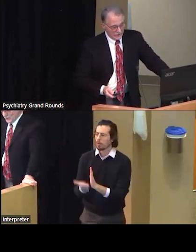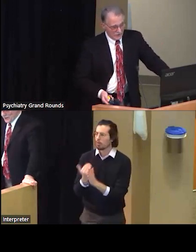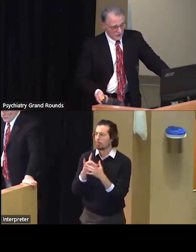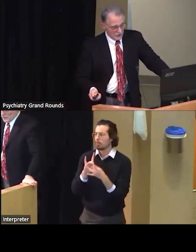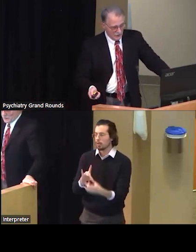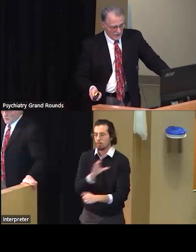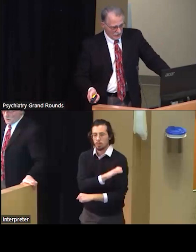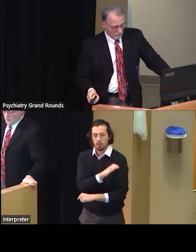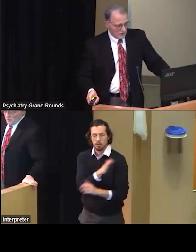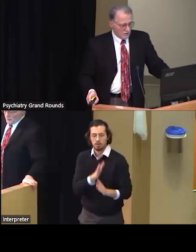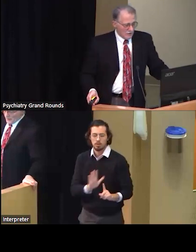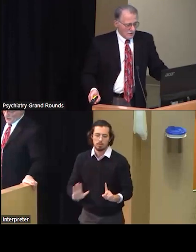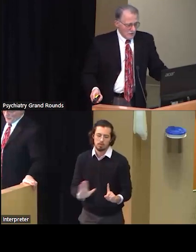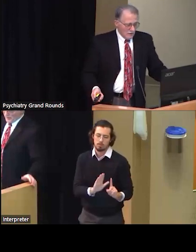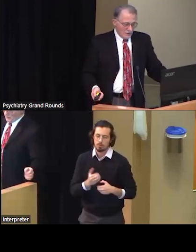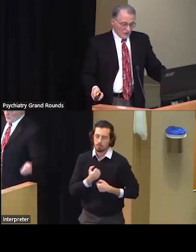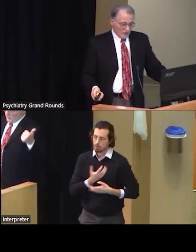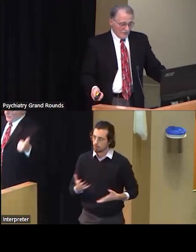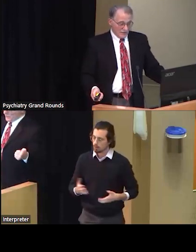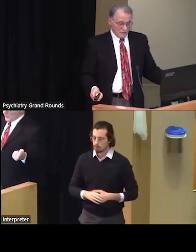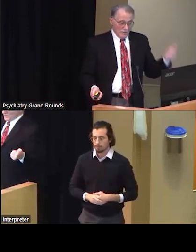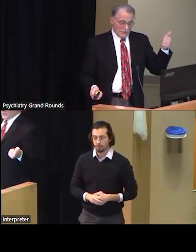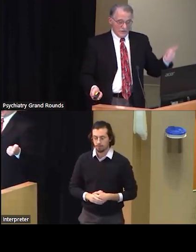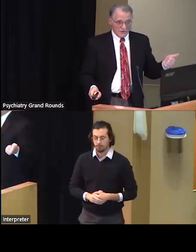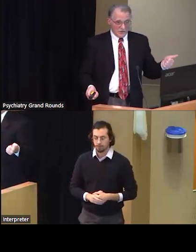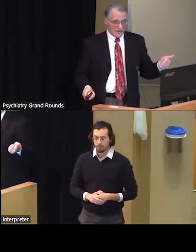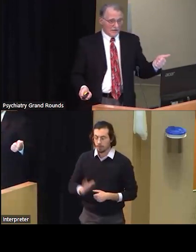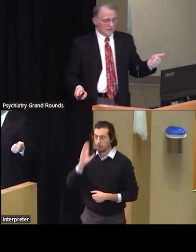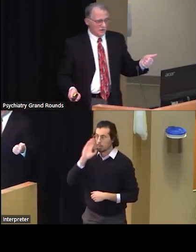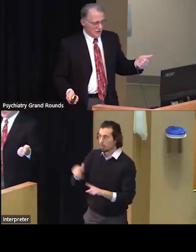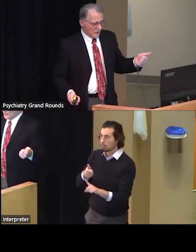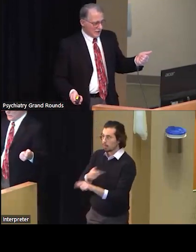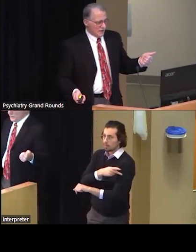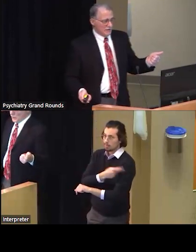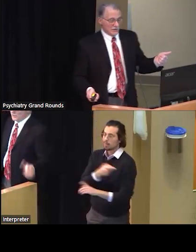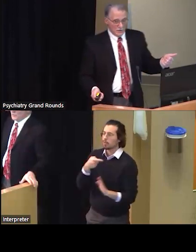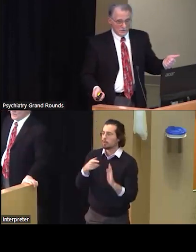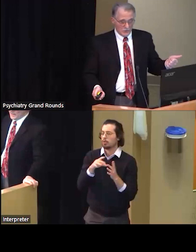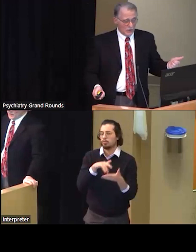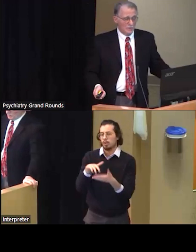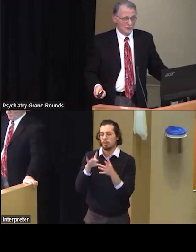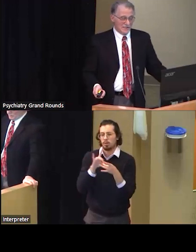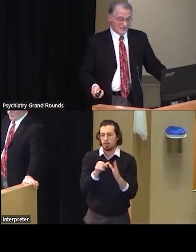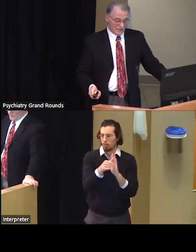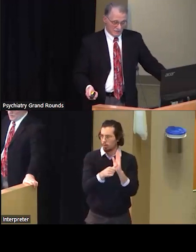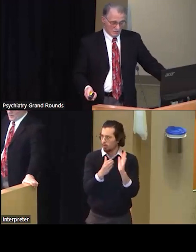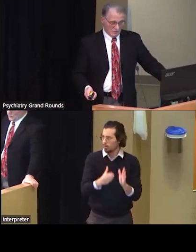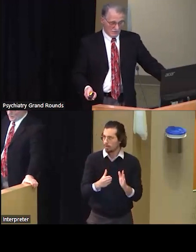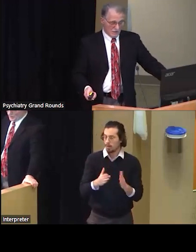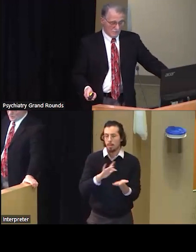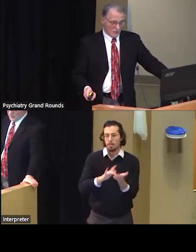about the impact of clinician burnout. Patient effects, well, this was a study on surgeons. Medical errors go up